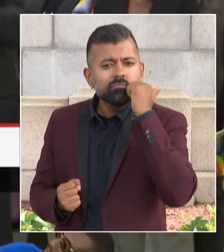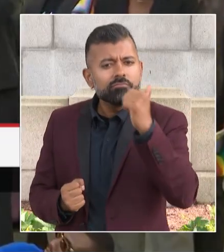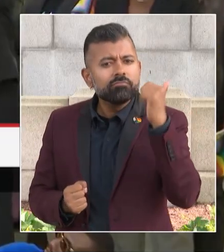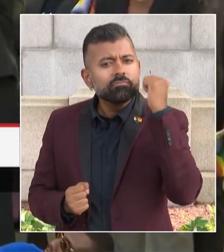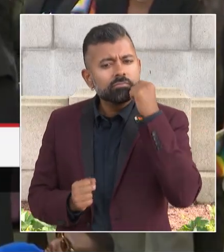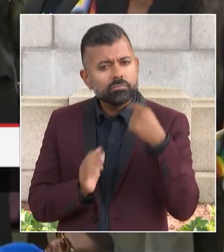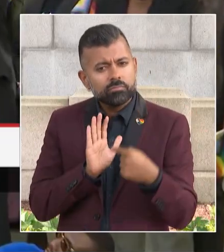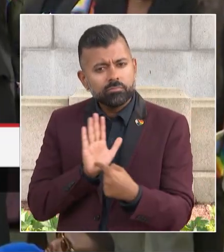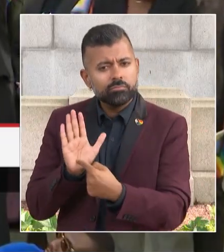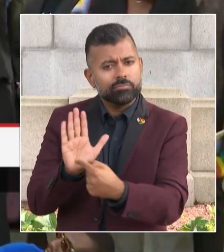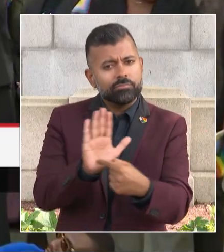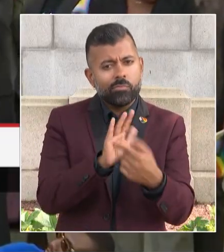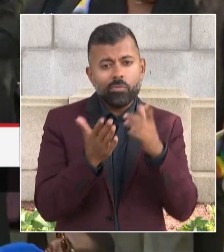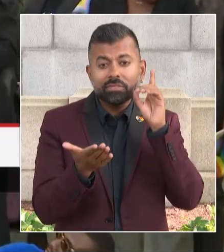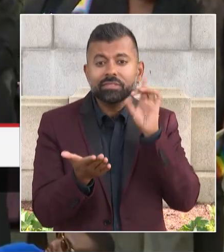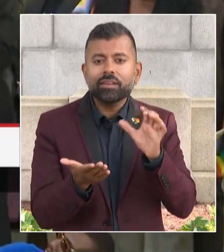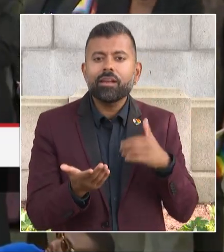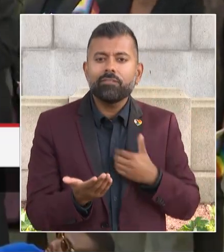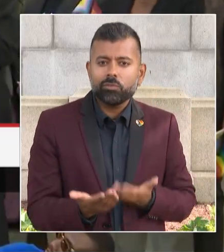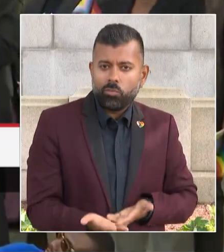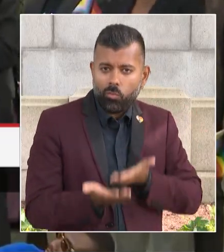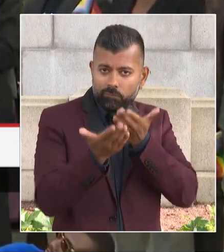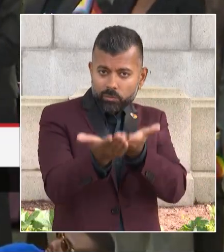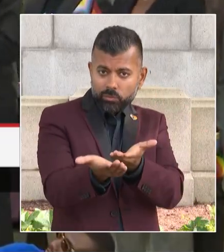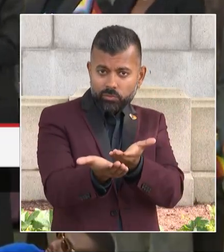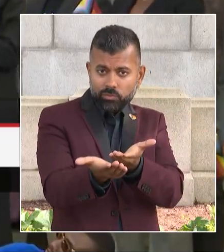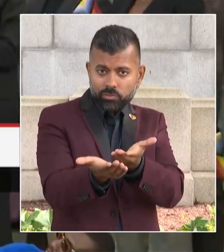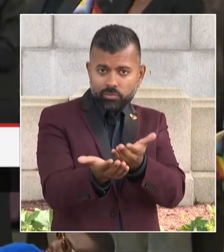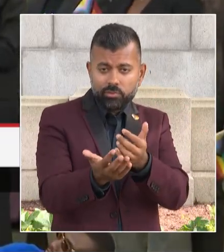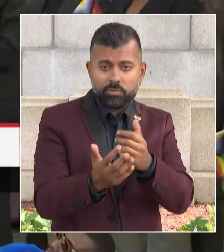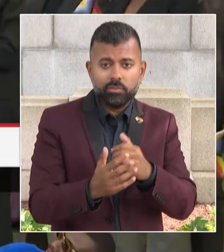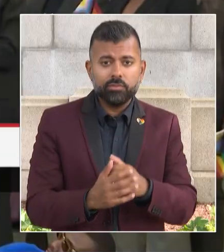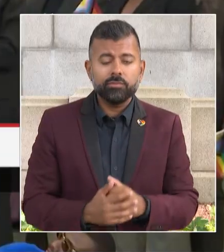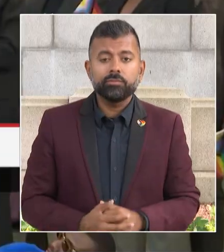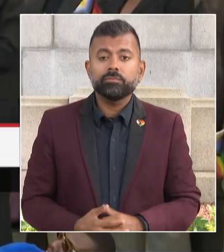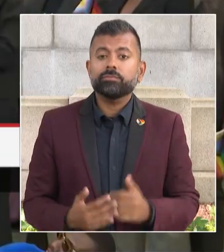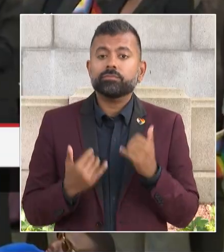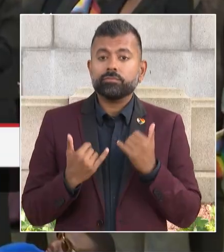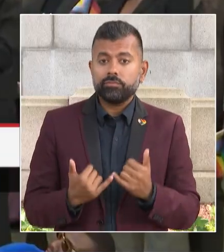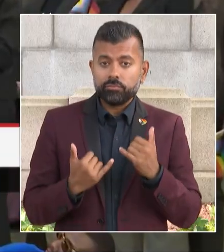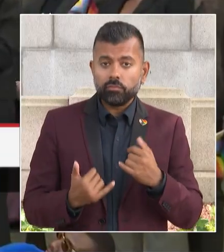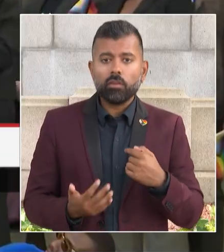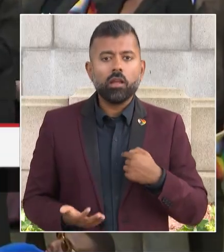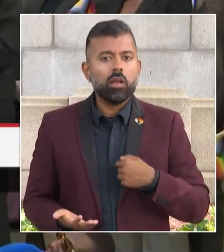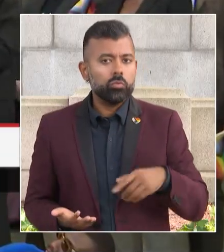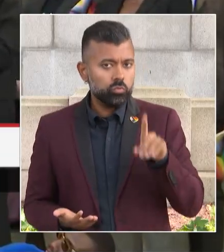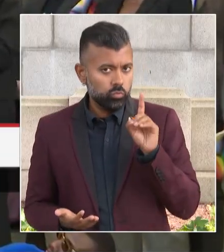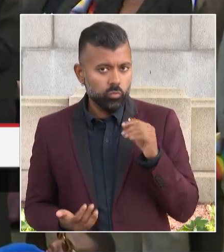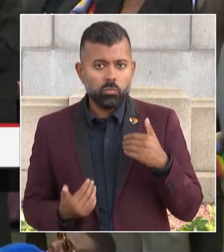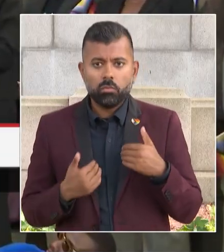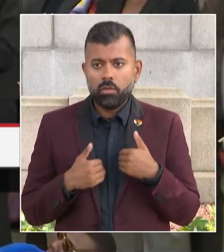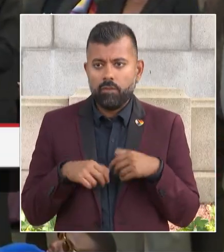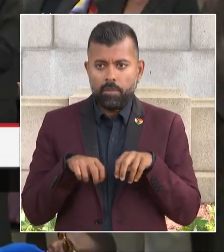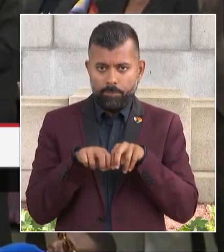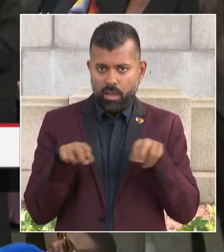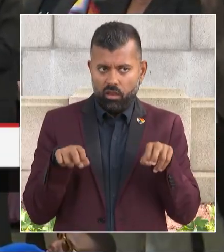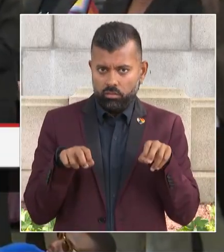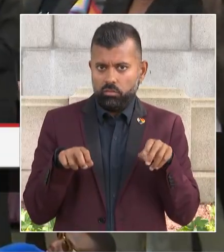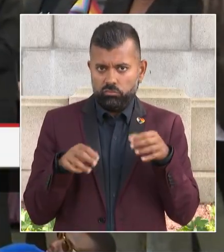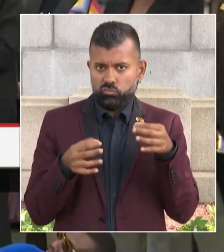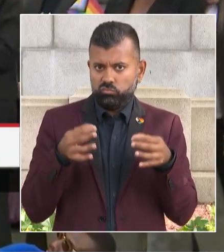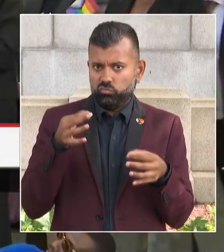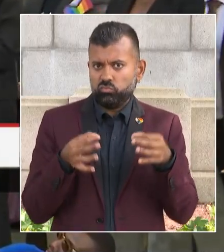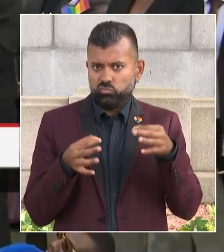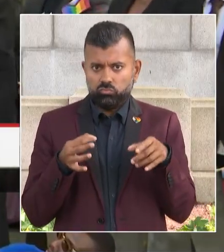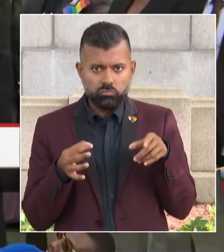going to get out of the way because I'm one of the ones that has a hearing going on right now. I want to thank, I